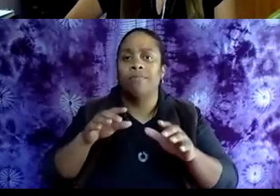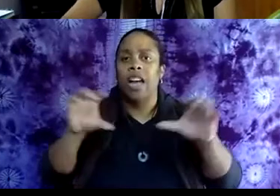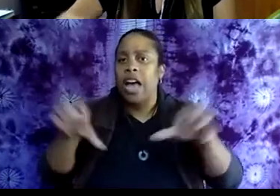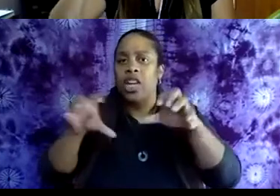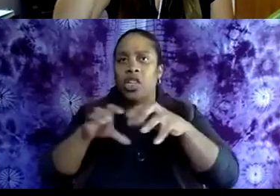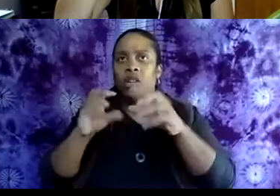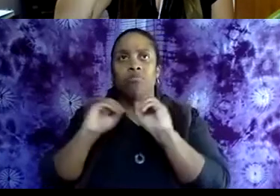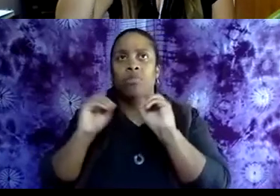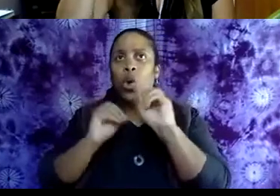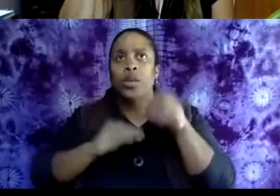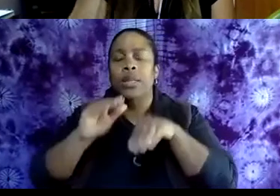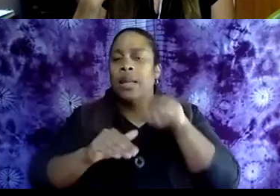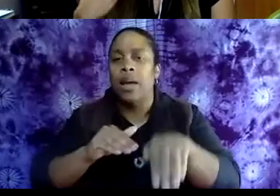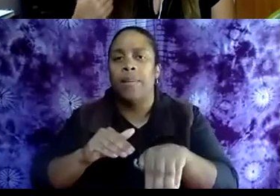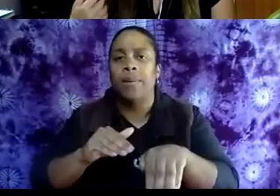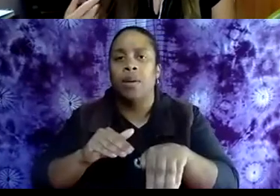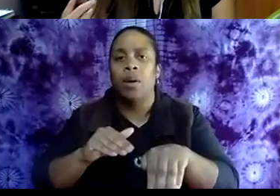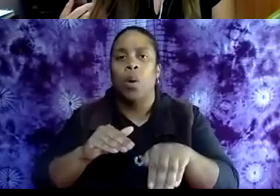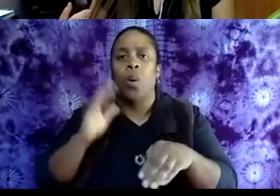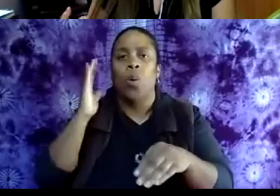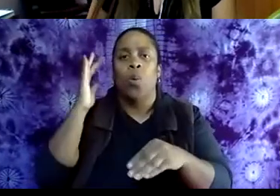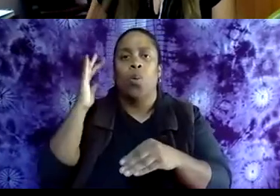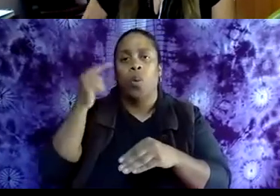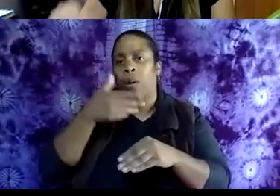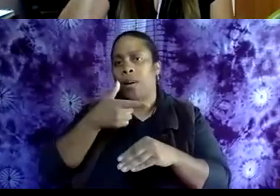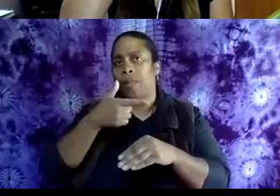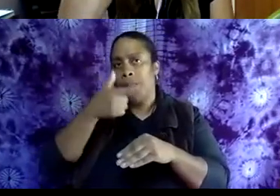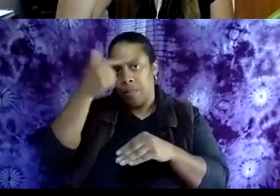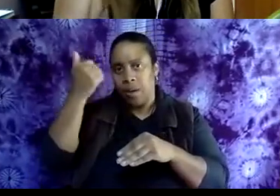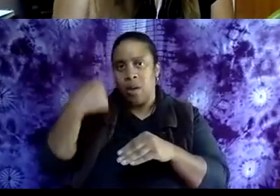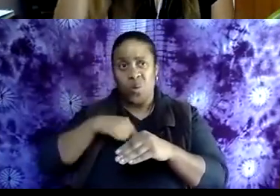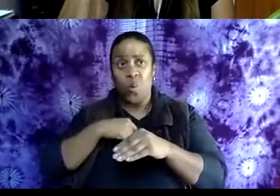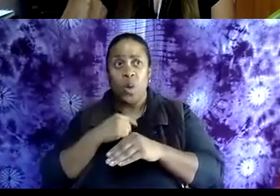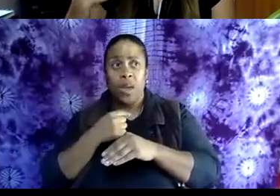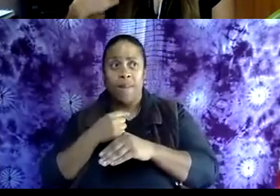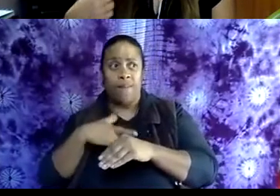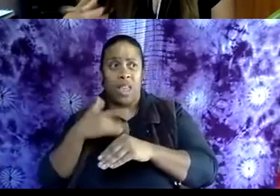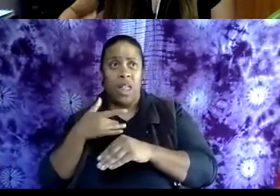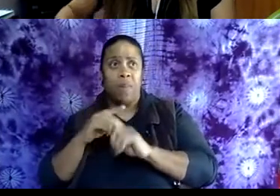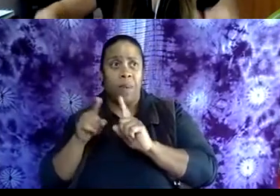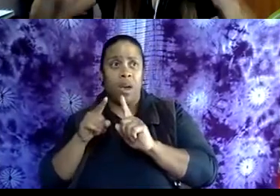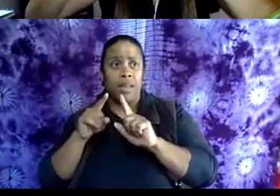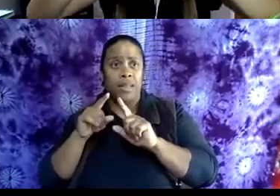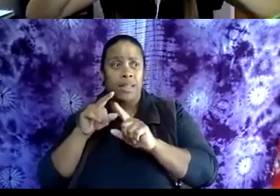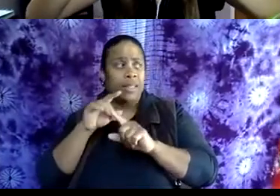steps, because even though we feel it was real, society